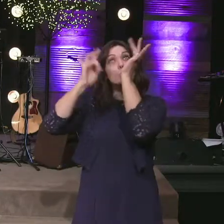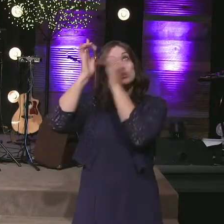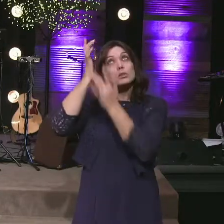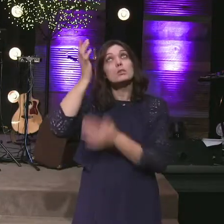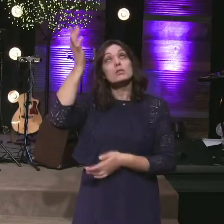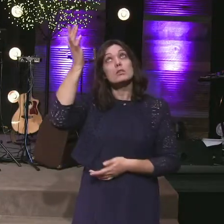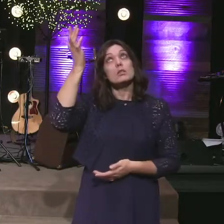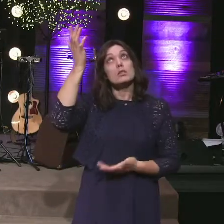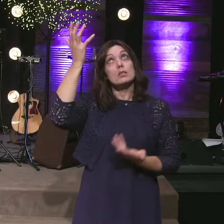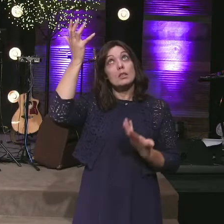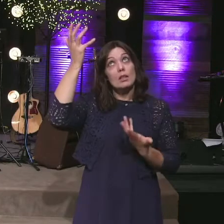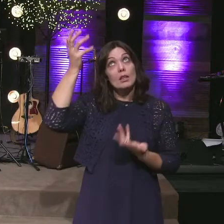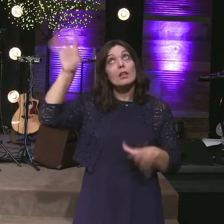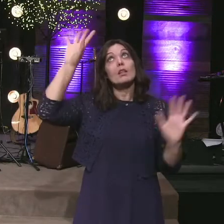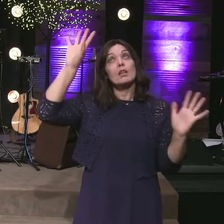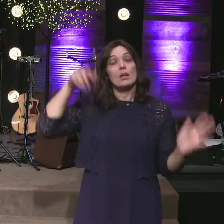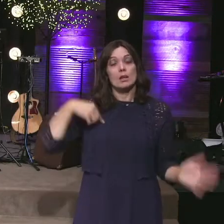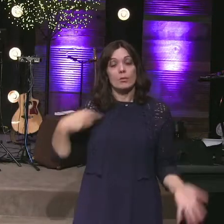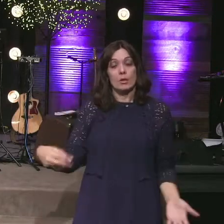up